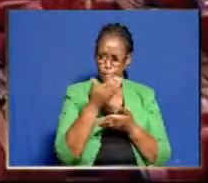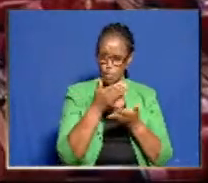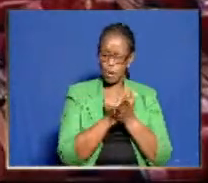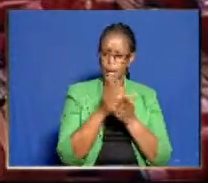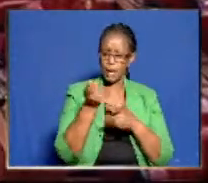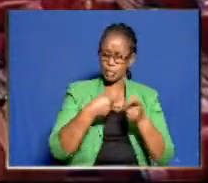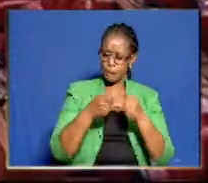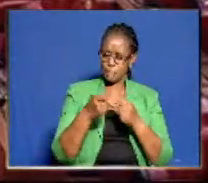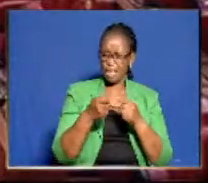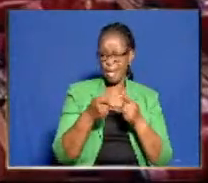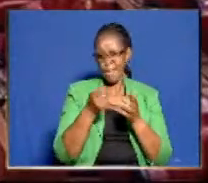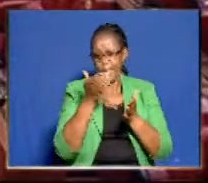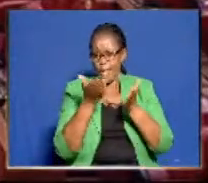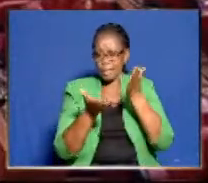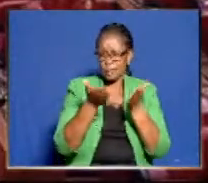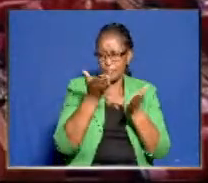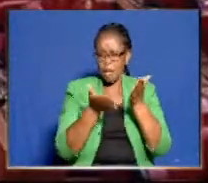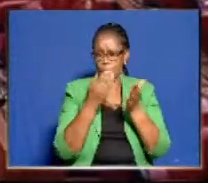year